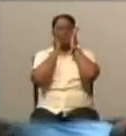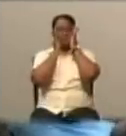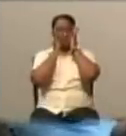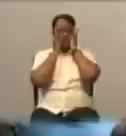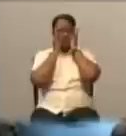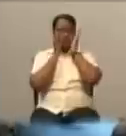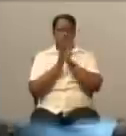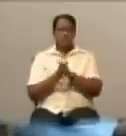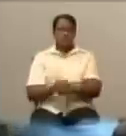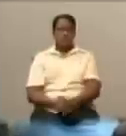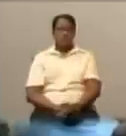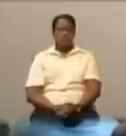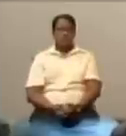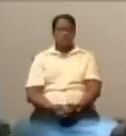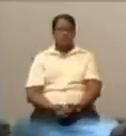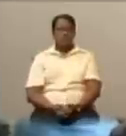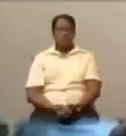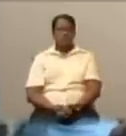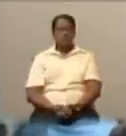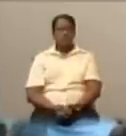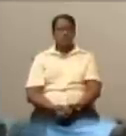Praise you, Lord Jesus